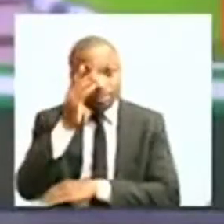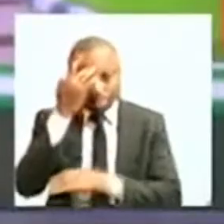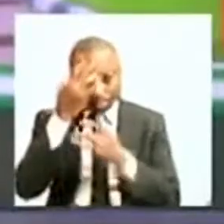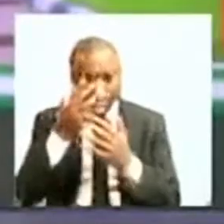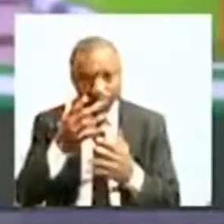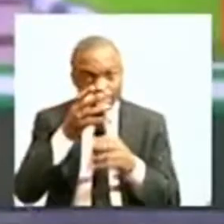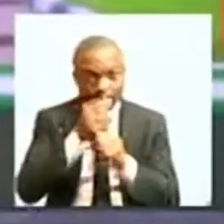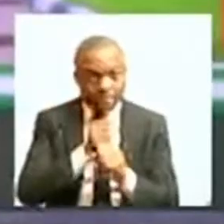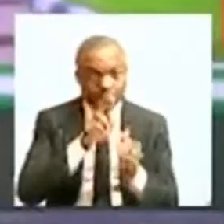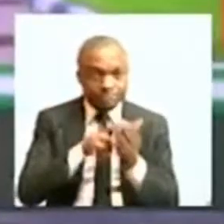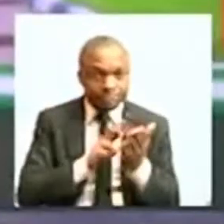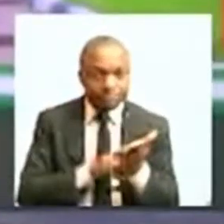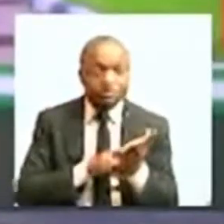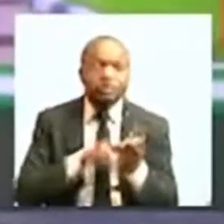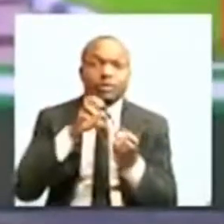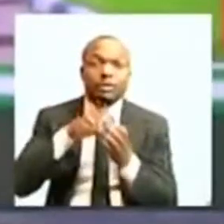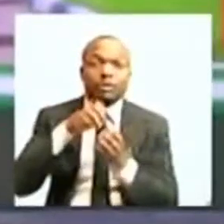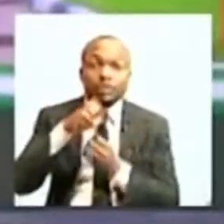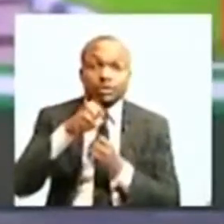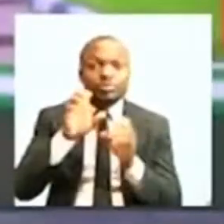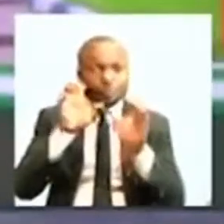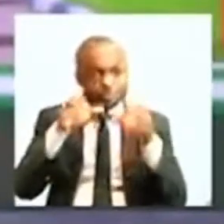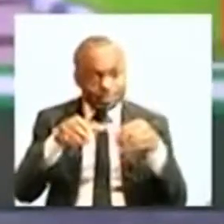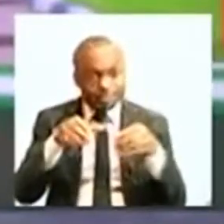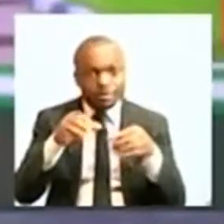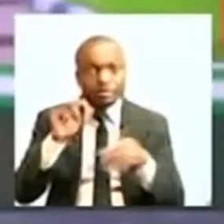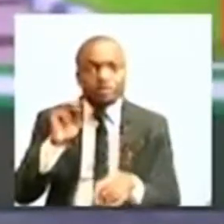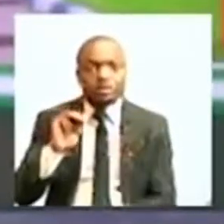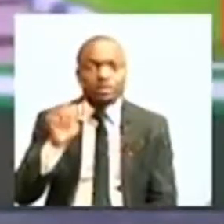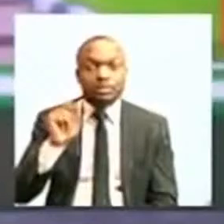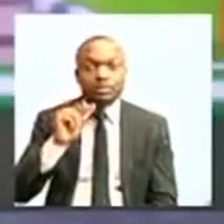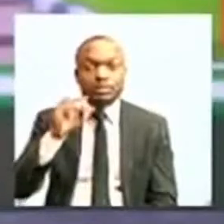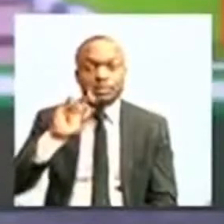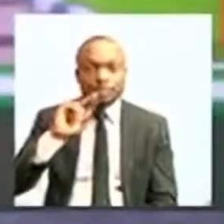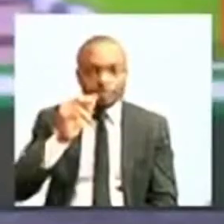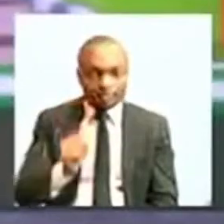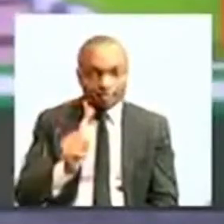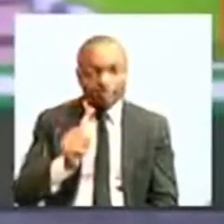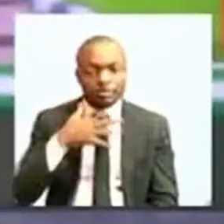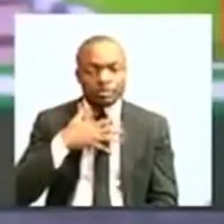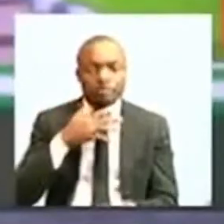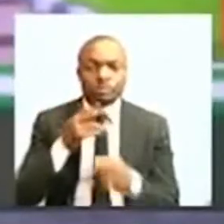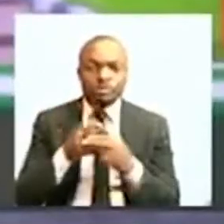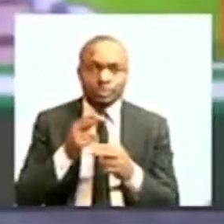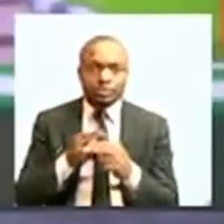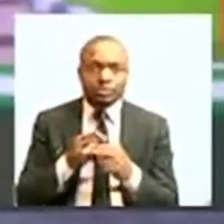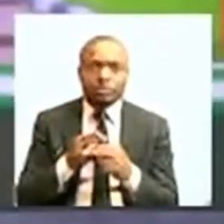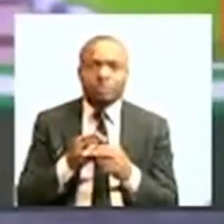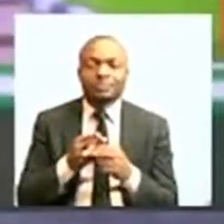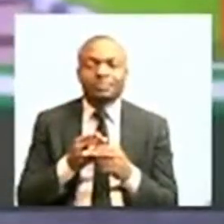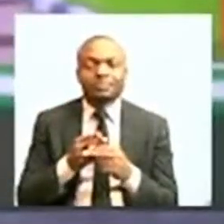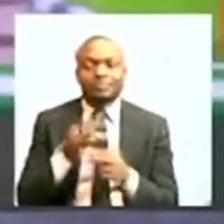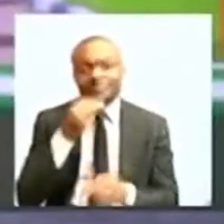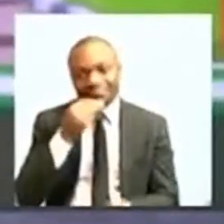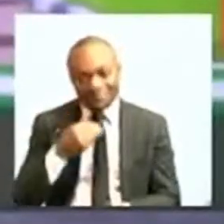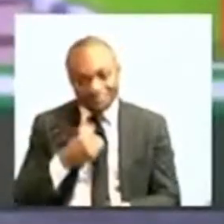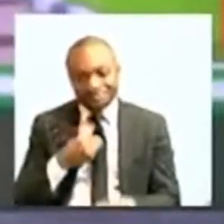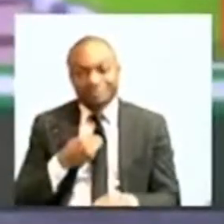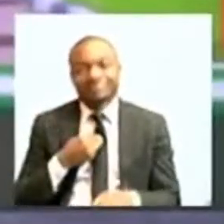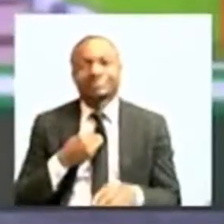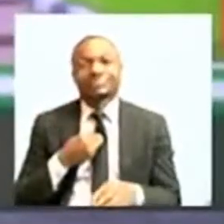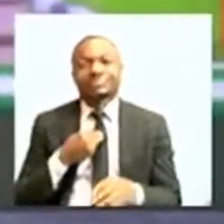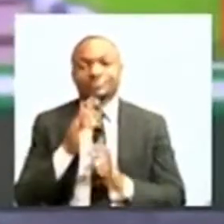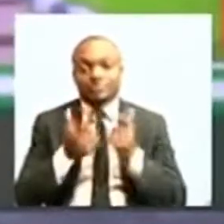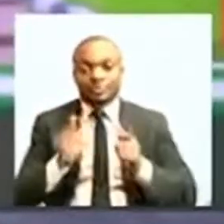from Solowezi Municipal Council and Manyinga Town Council. My name is Matimba Mkua on Sign Language. I was joined by